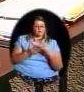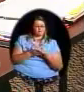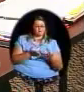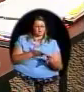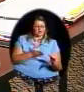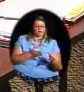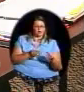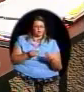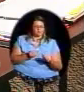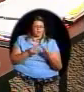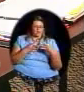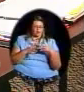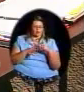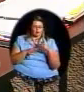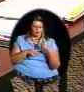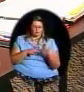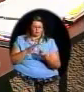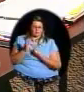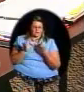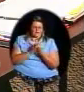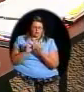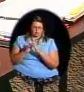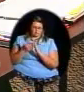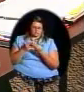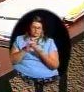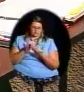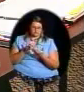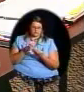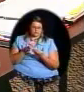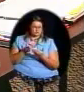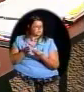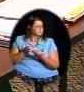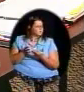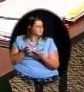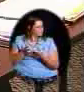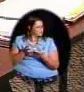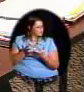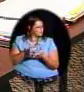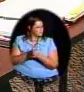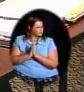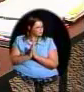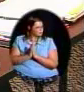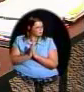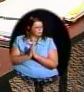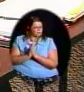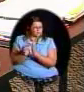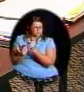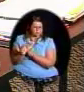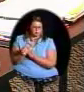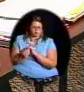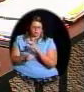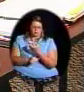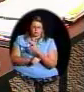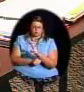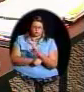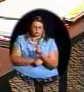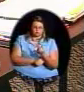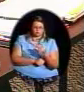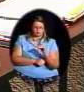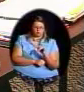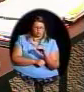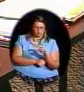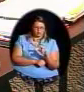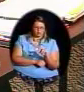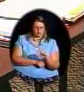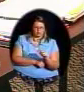amount of hours that the city requests per junior high, we do have all of those counts. We do have by individual groups. We do